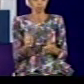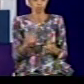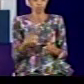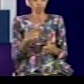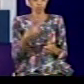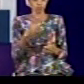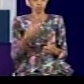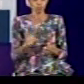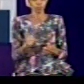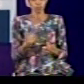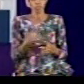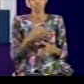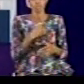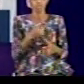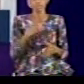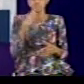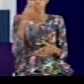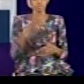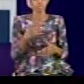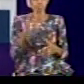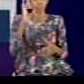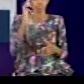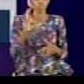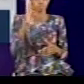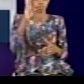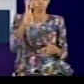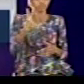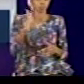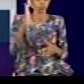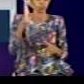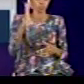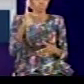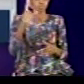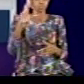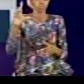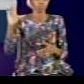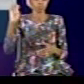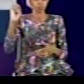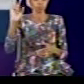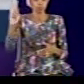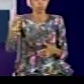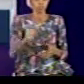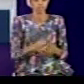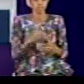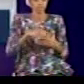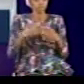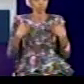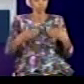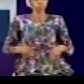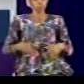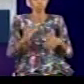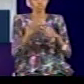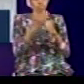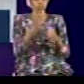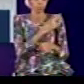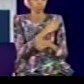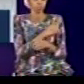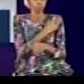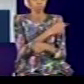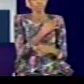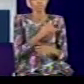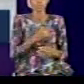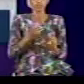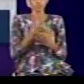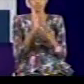72 bullets. I was not aware of it. So I was rushed to the hospital. And in the hospital, through the prayers of the children of